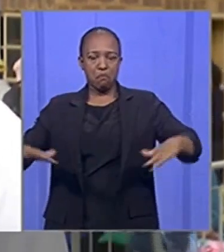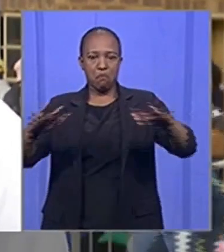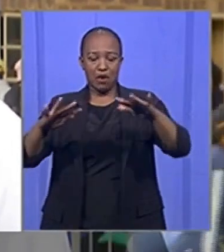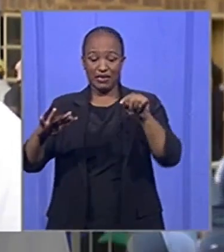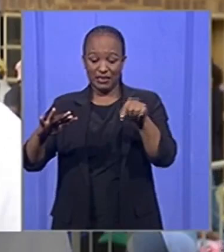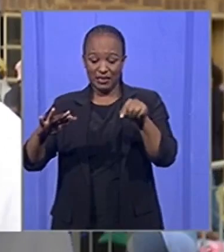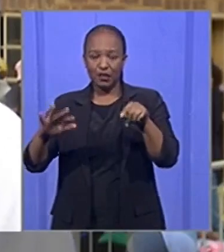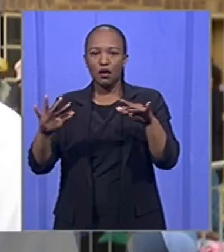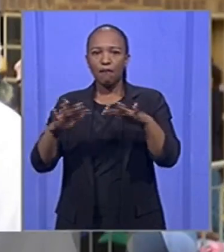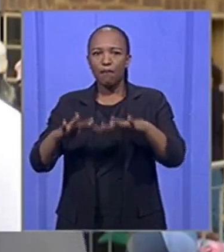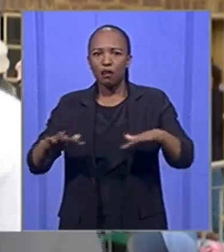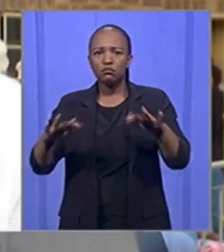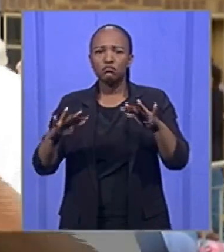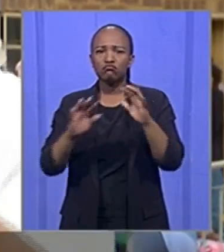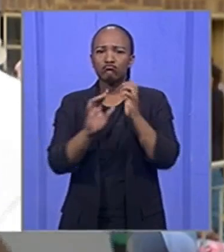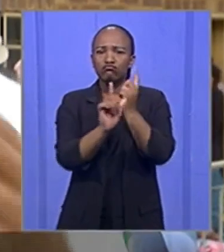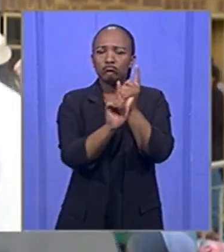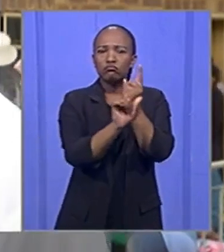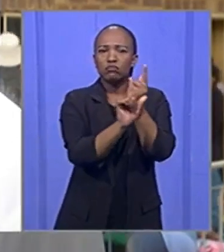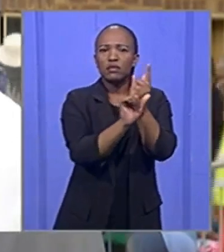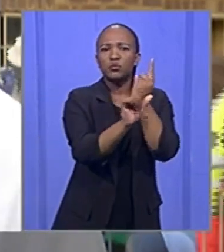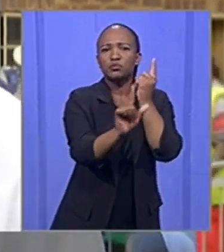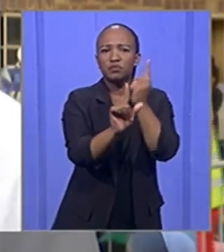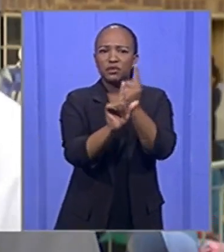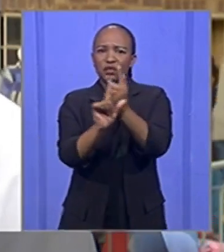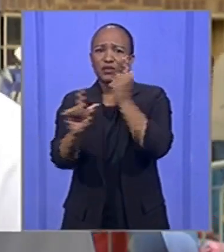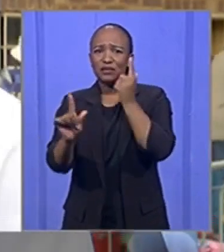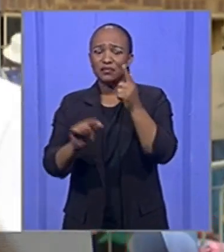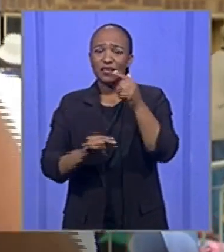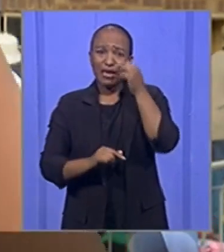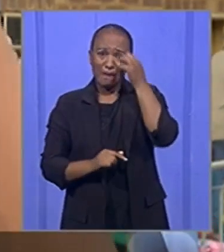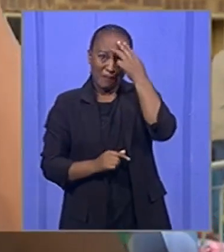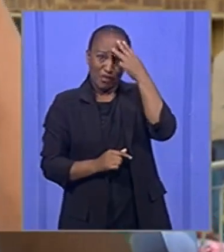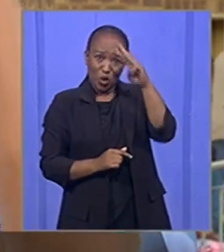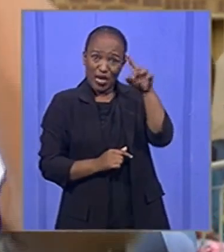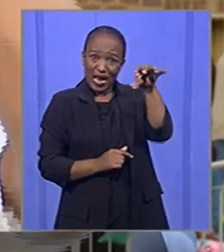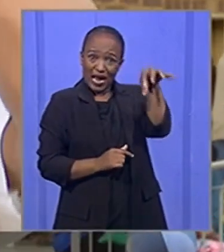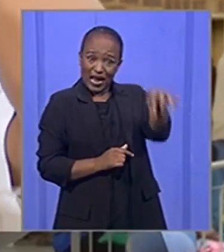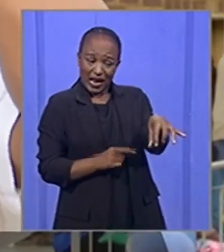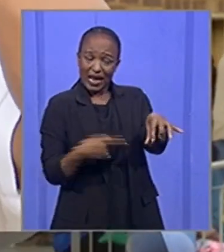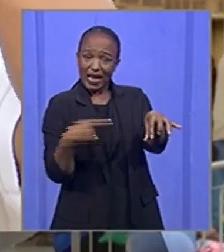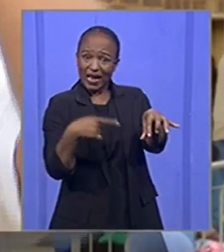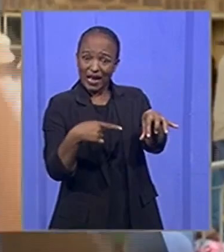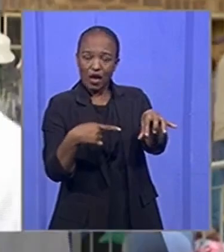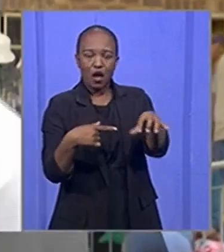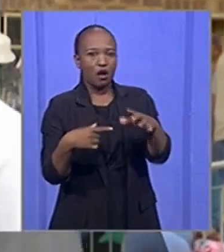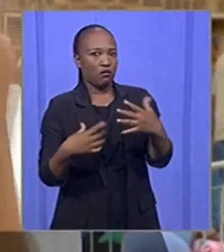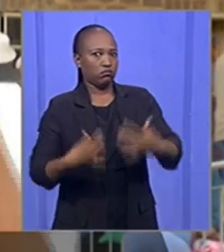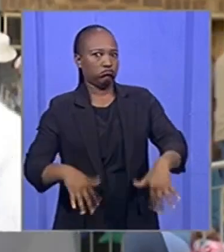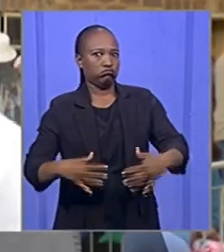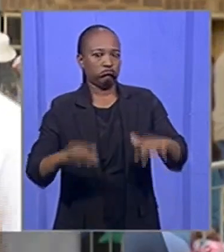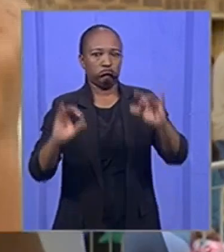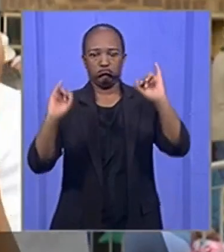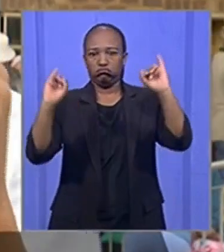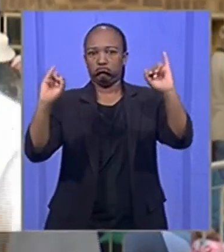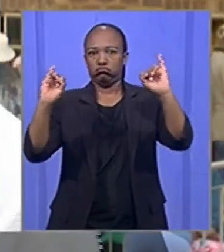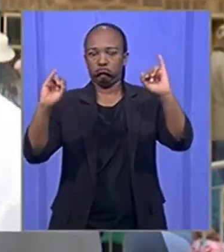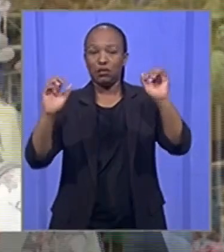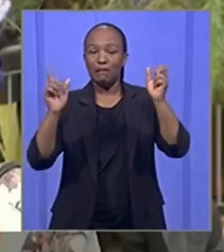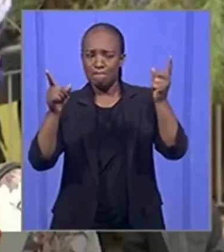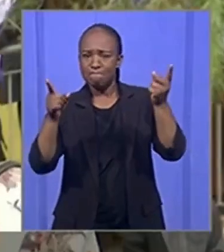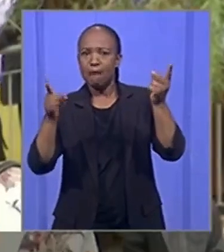in townships that are based in Pretoria, Jukulane is the high ranking and the #1